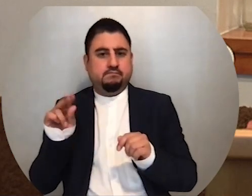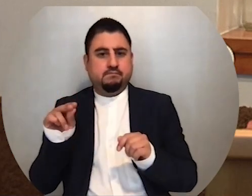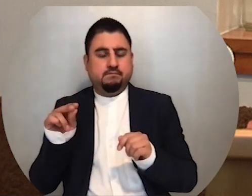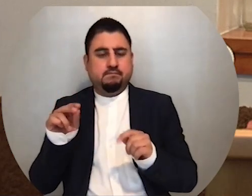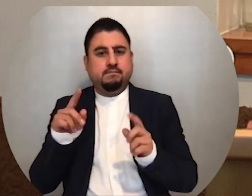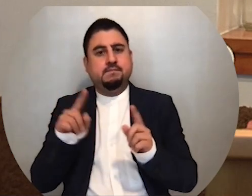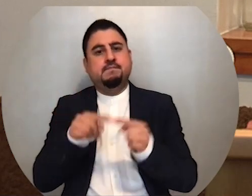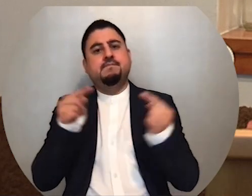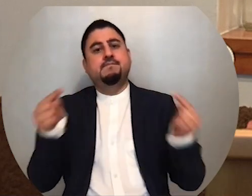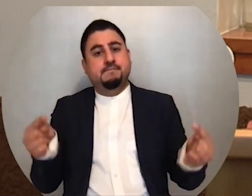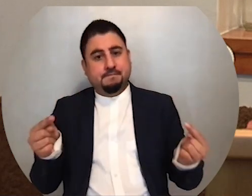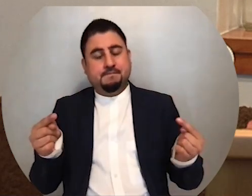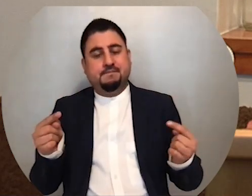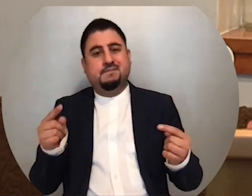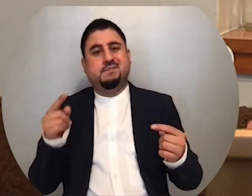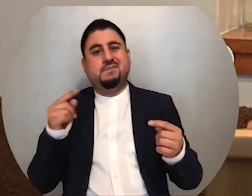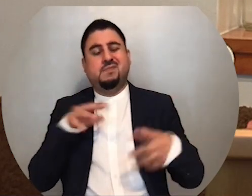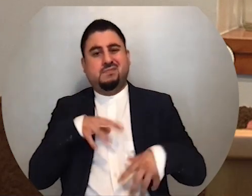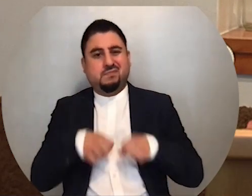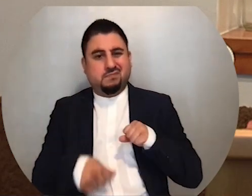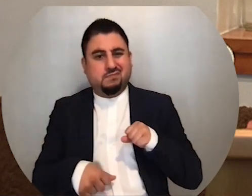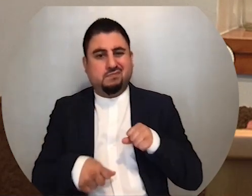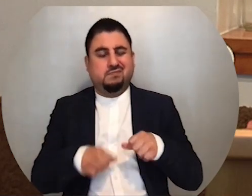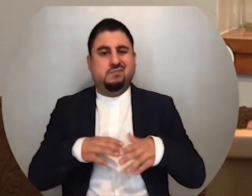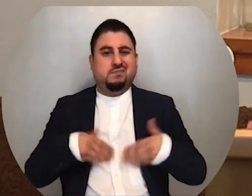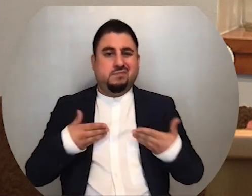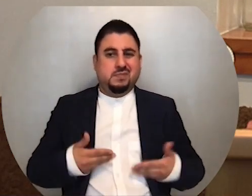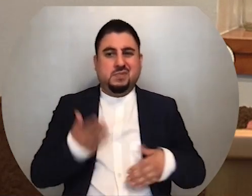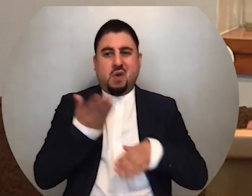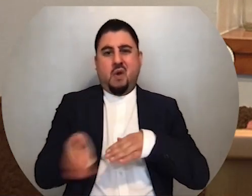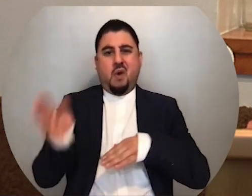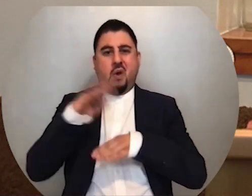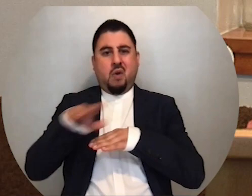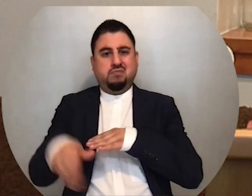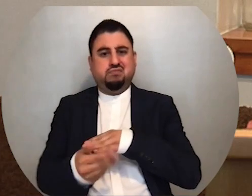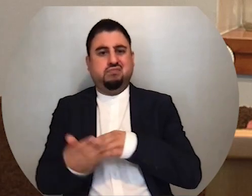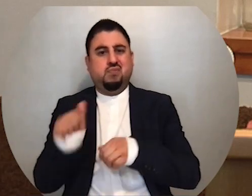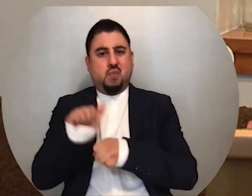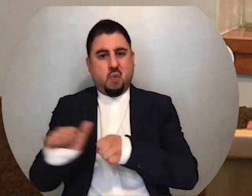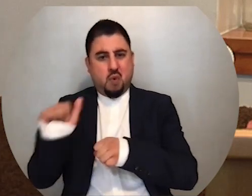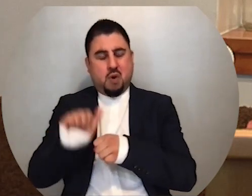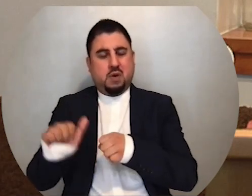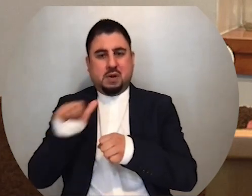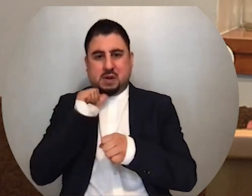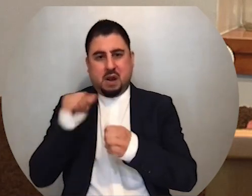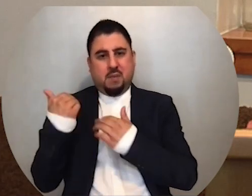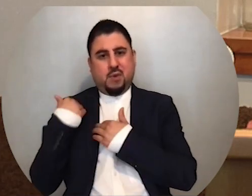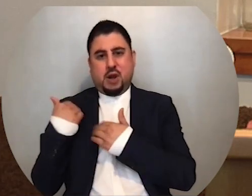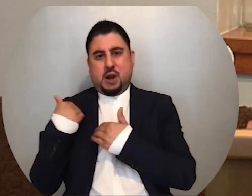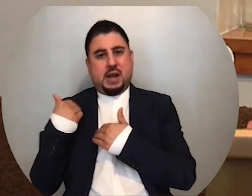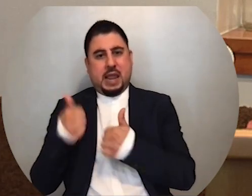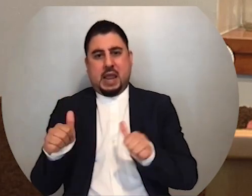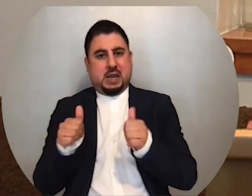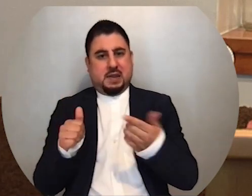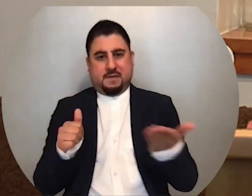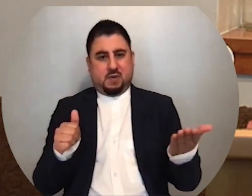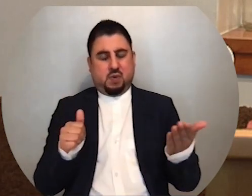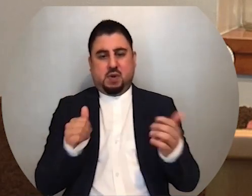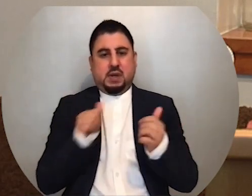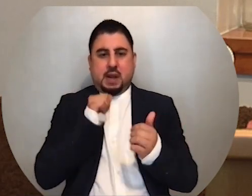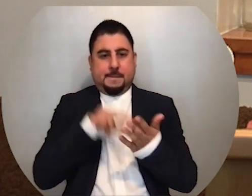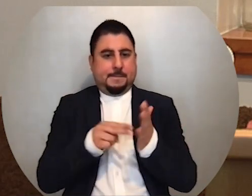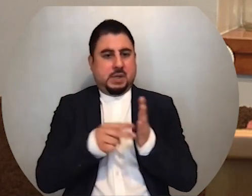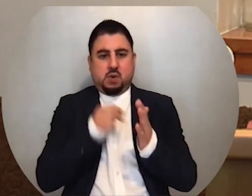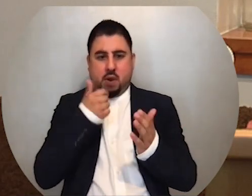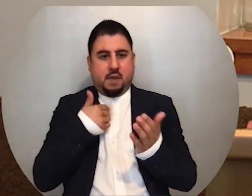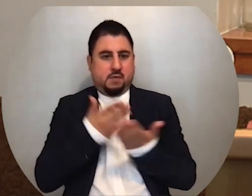On the contrary, in toil and drudgery, night and day, we worked, so as to not burden any of you, not that we do